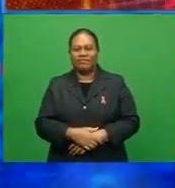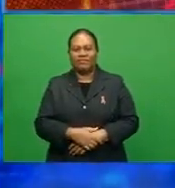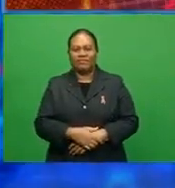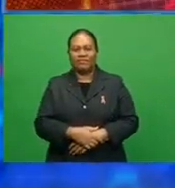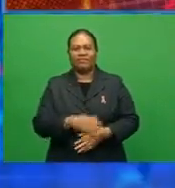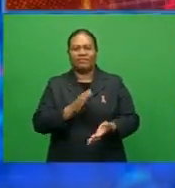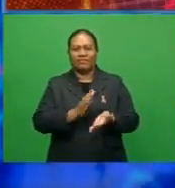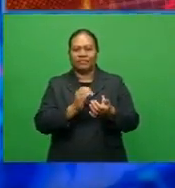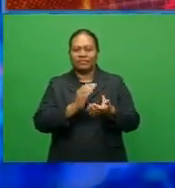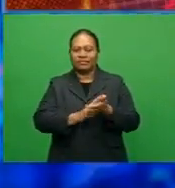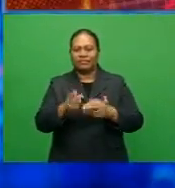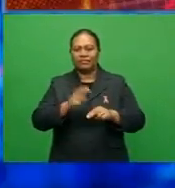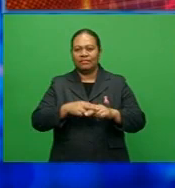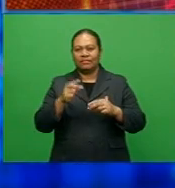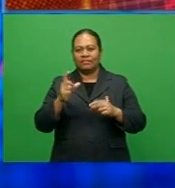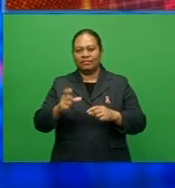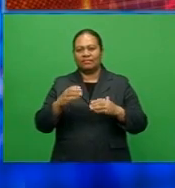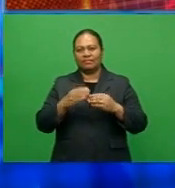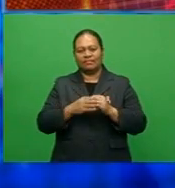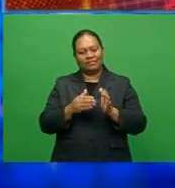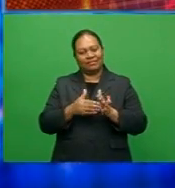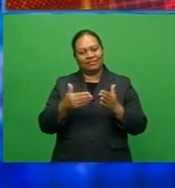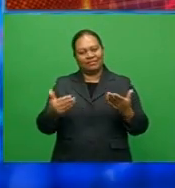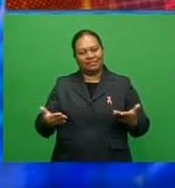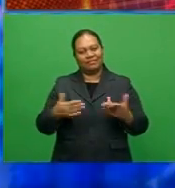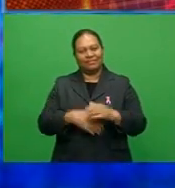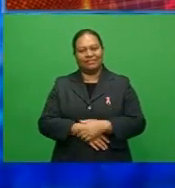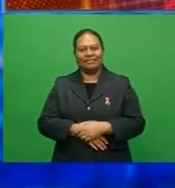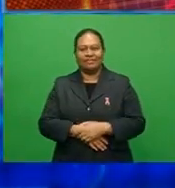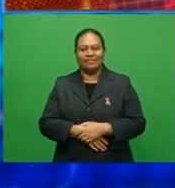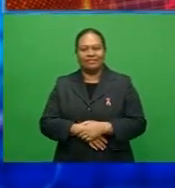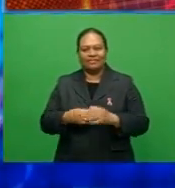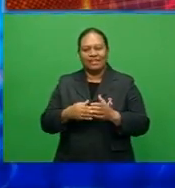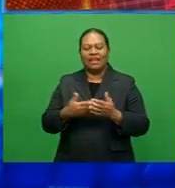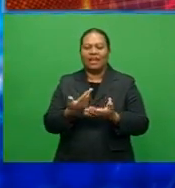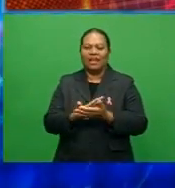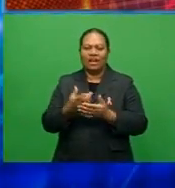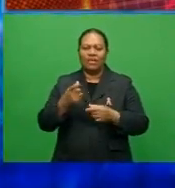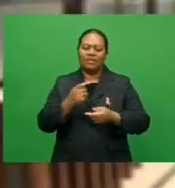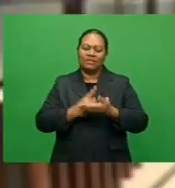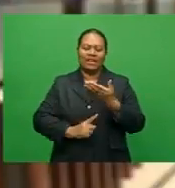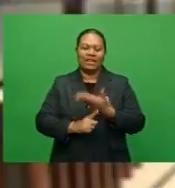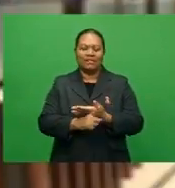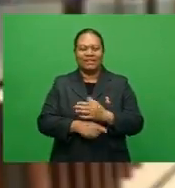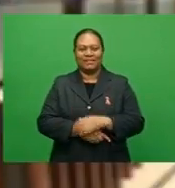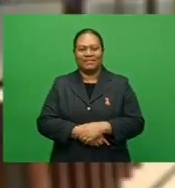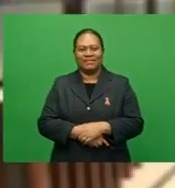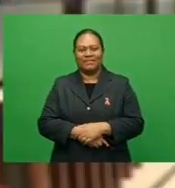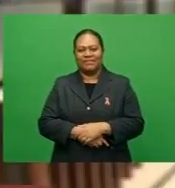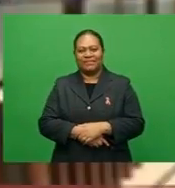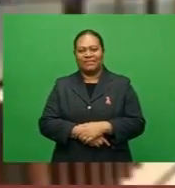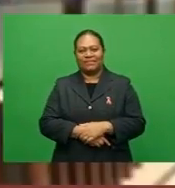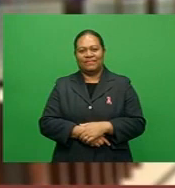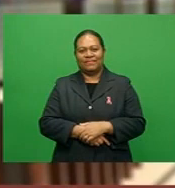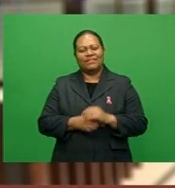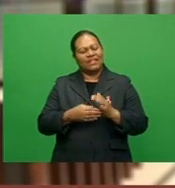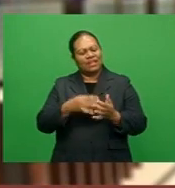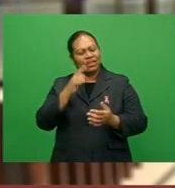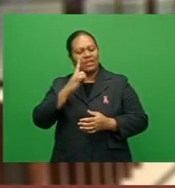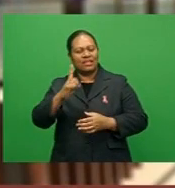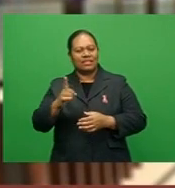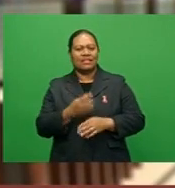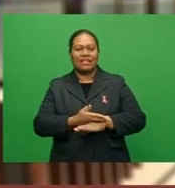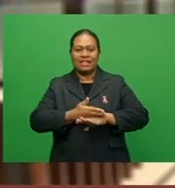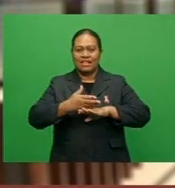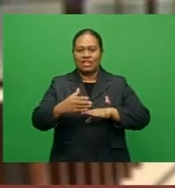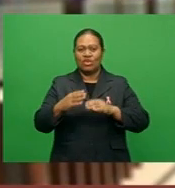Sinifa from HFC Bank is here now for a look at the money markets and how they fared. Looking at the latest in the